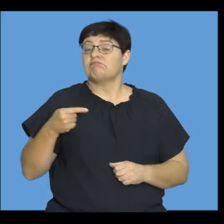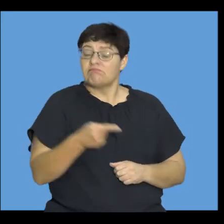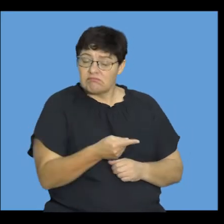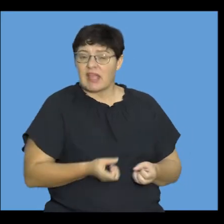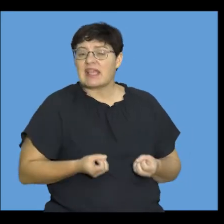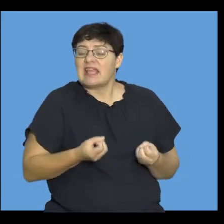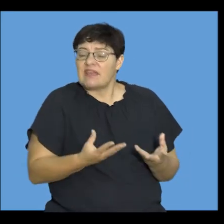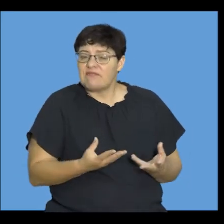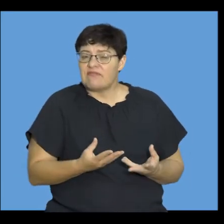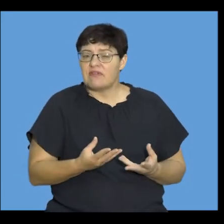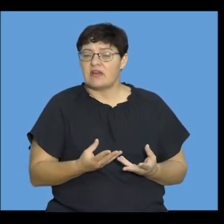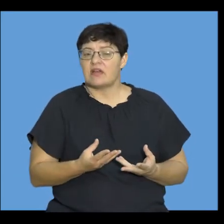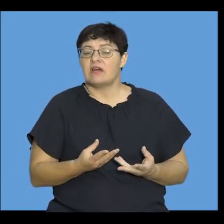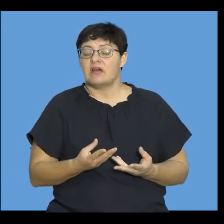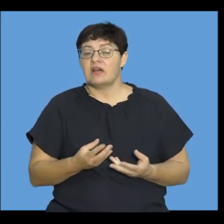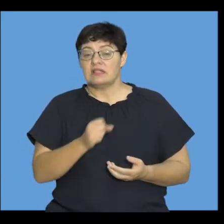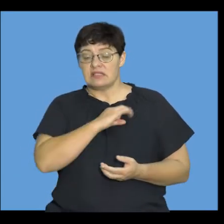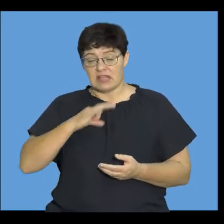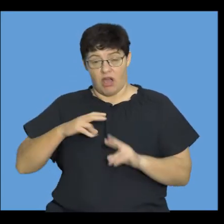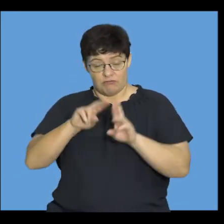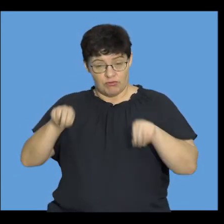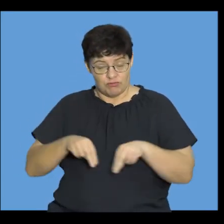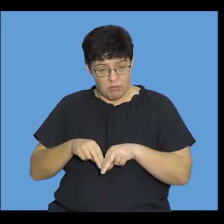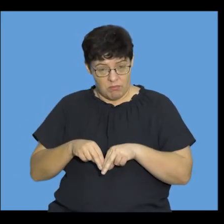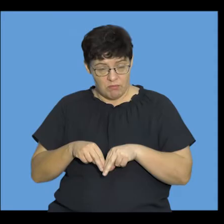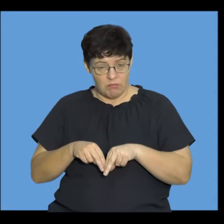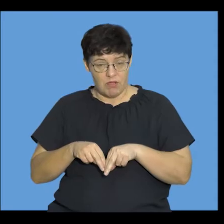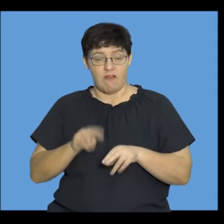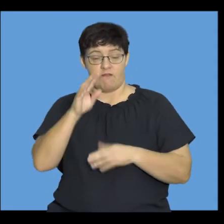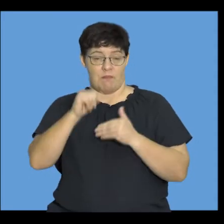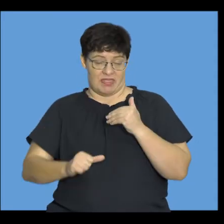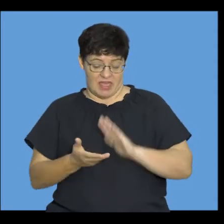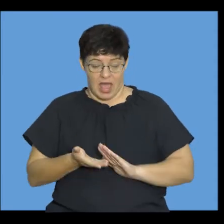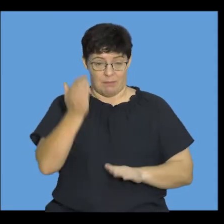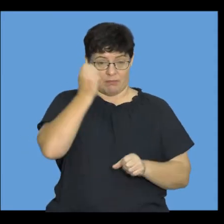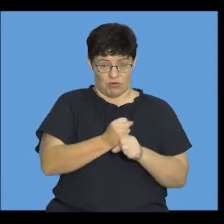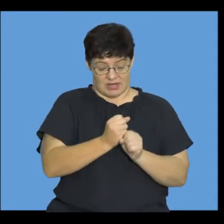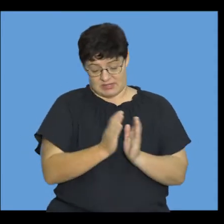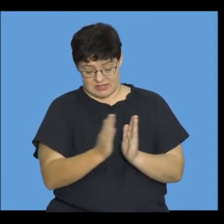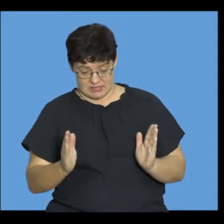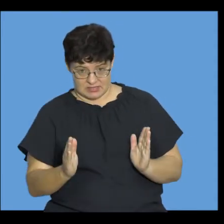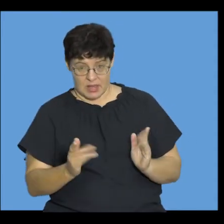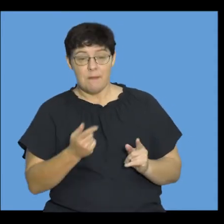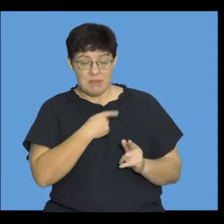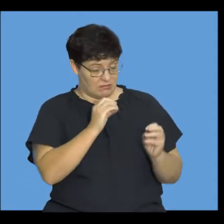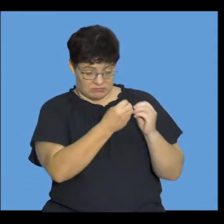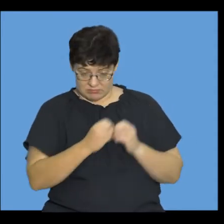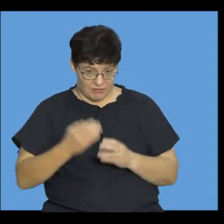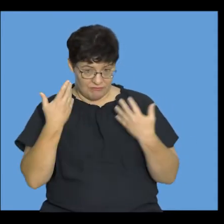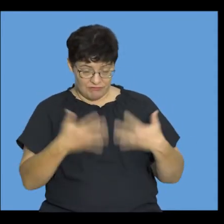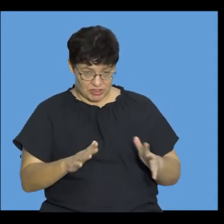scenario. She's been given a period of 4 months to upgrade the staff room, and she was going to be